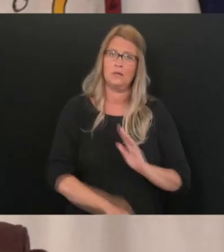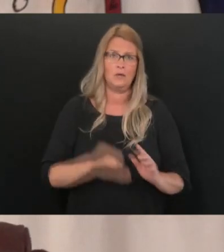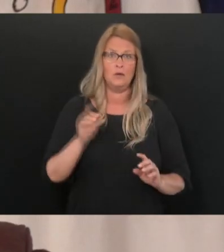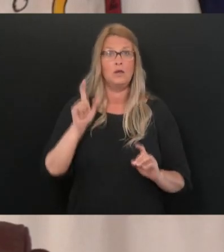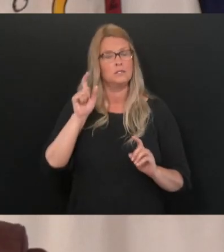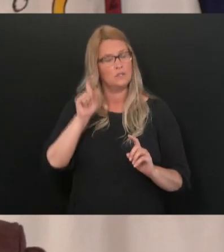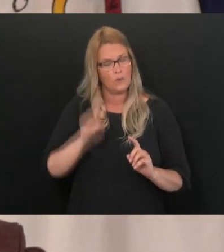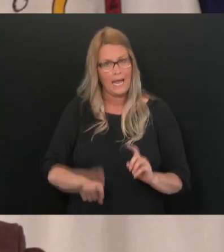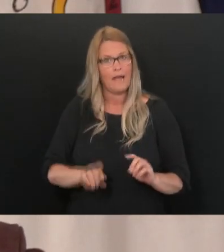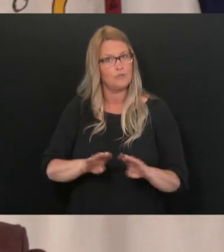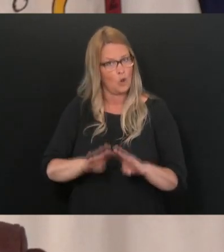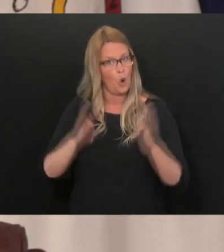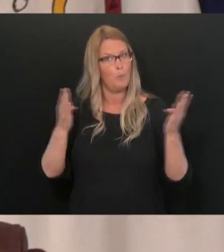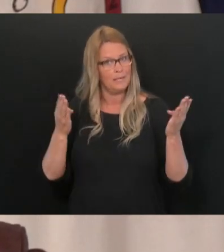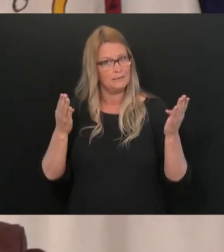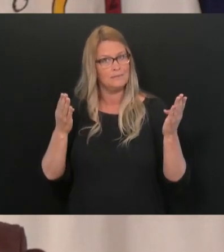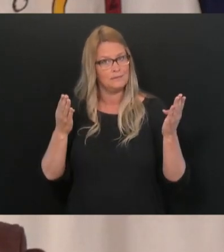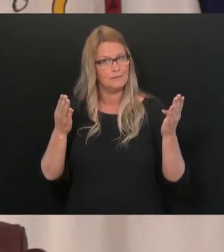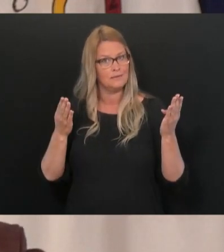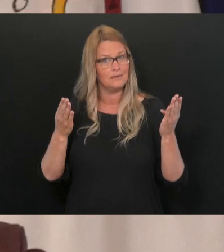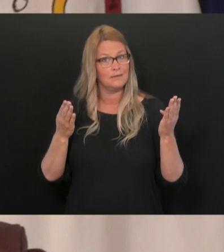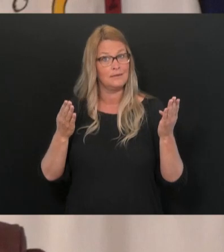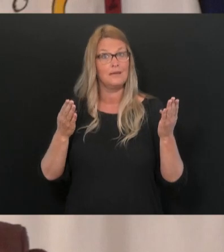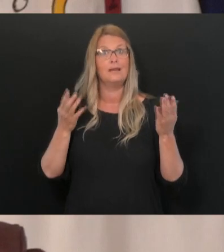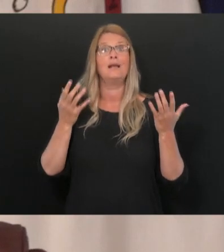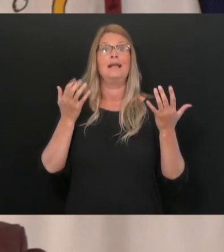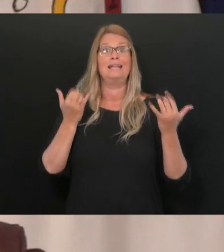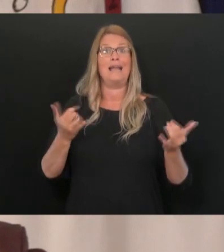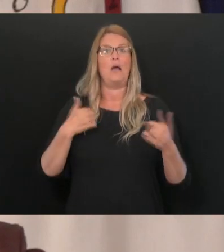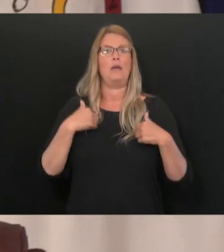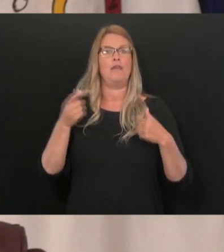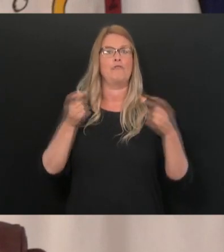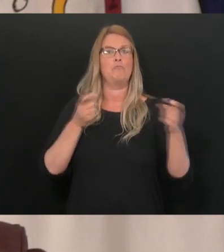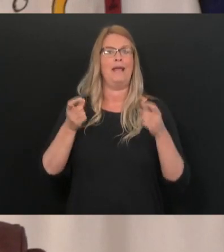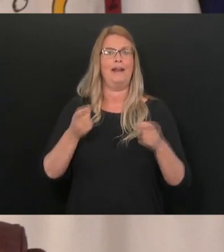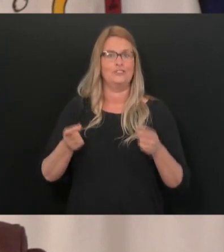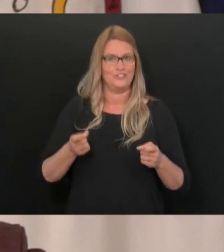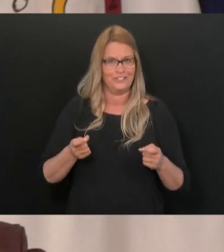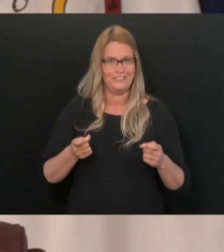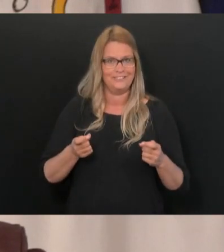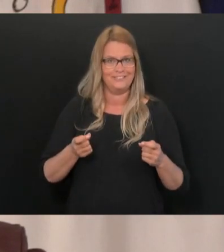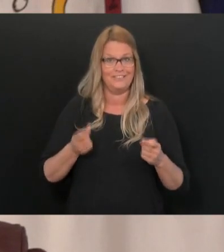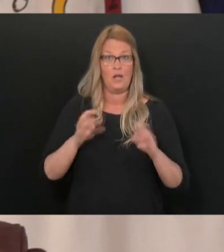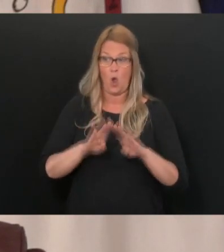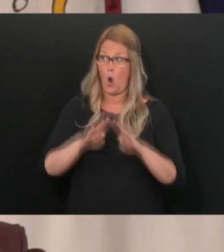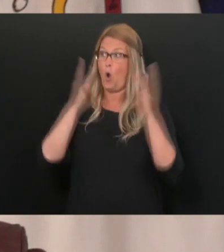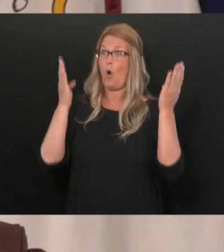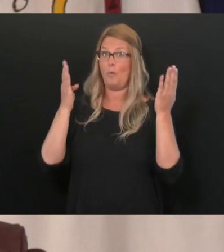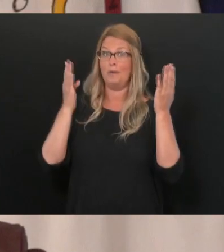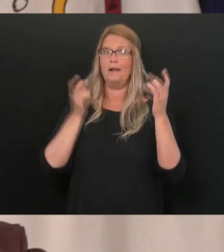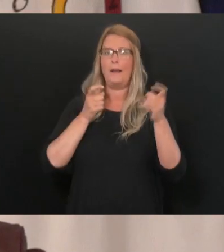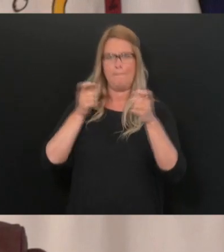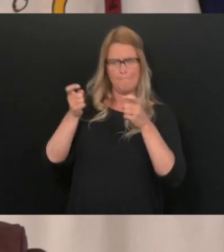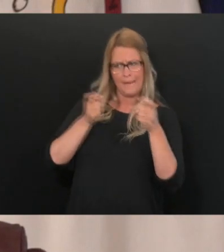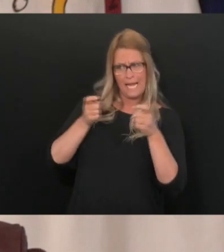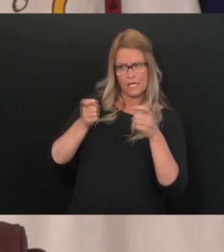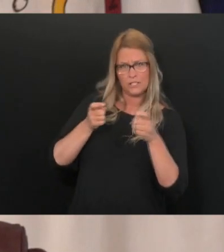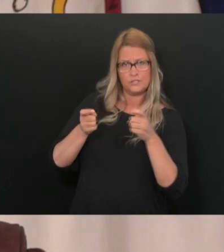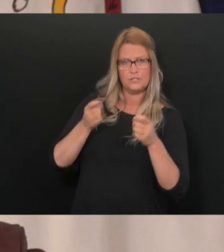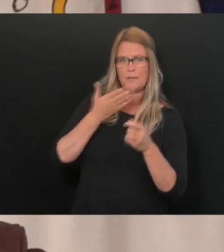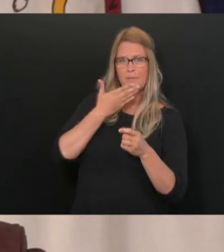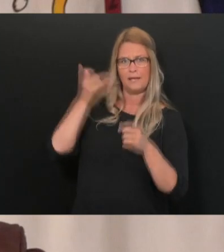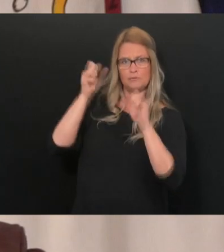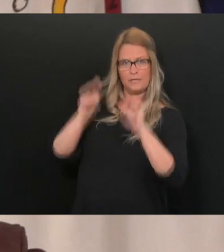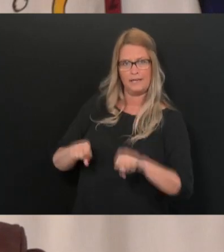back up, and we do, then we got to manage it. And that's what we're going to do. We're going to manage it as the very best